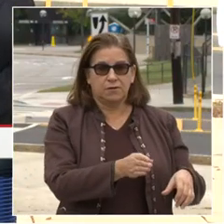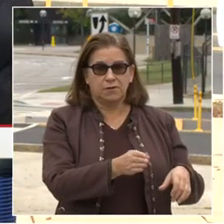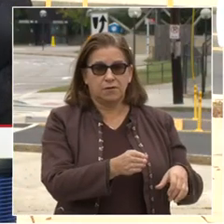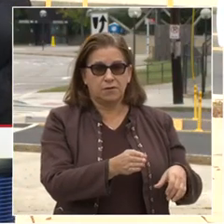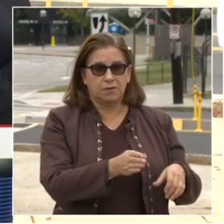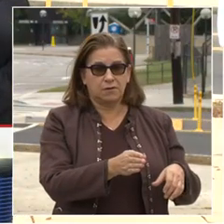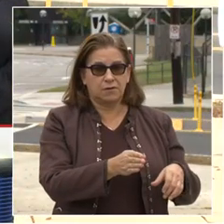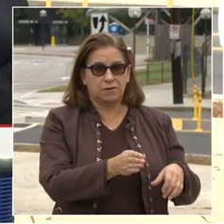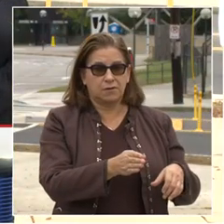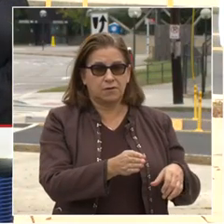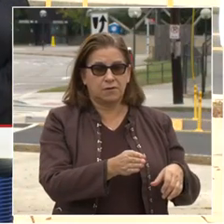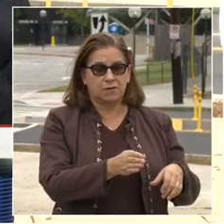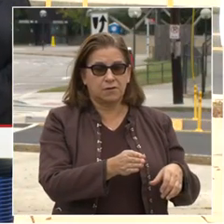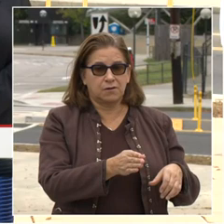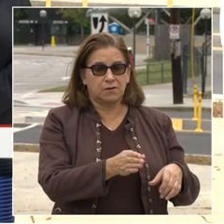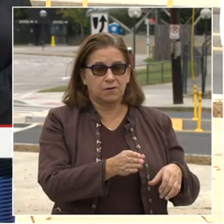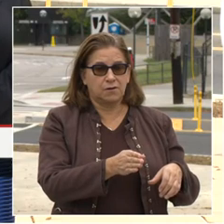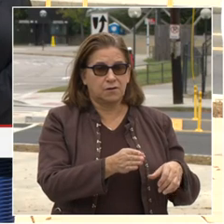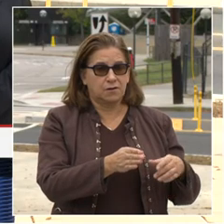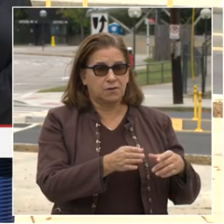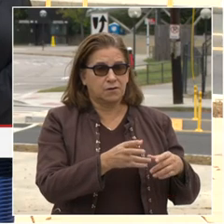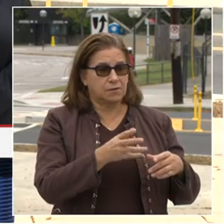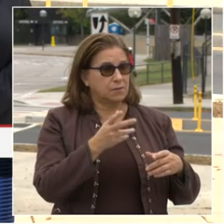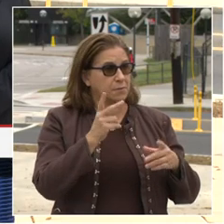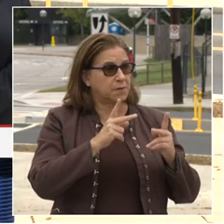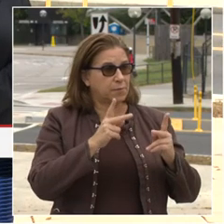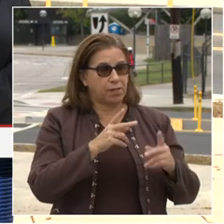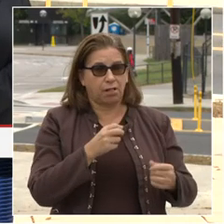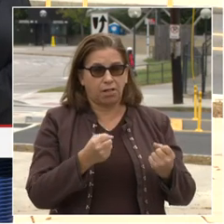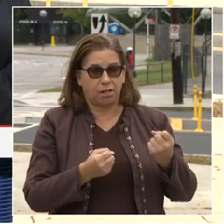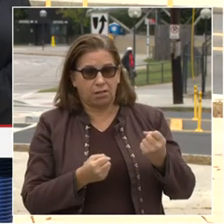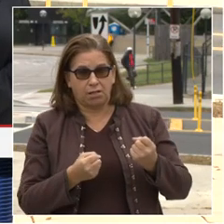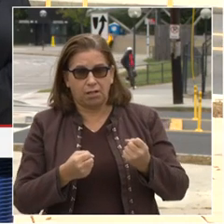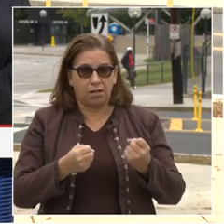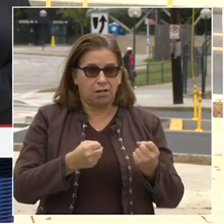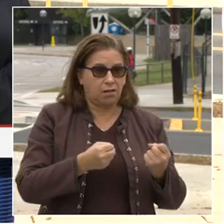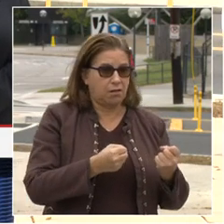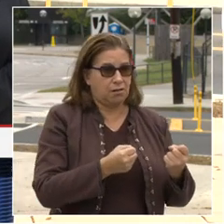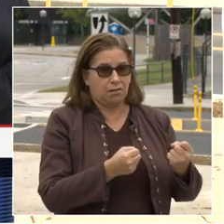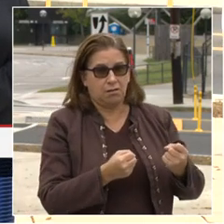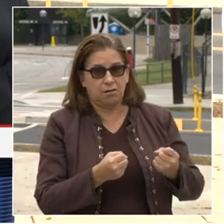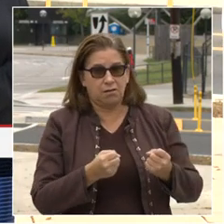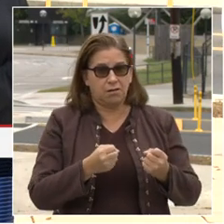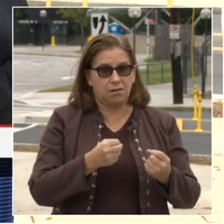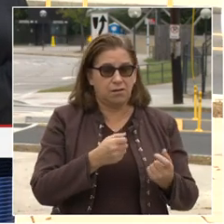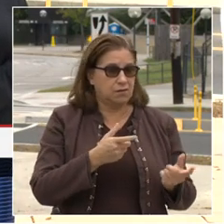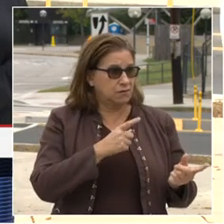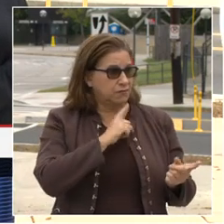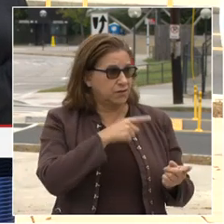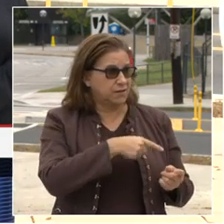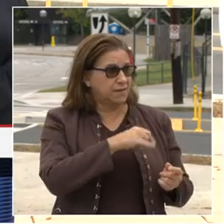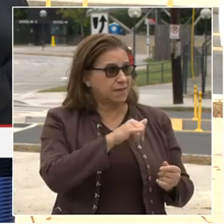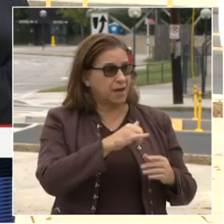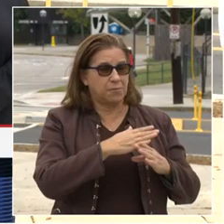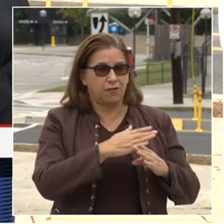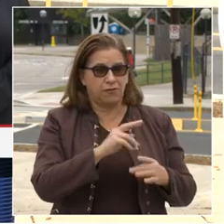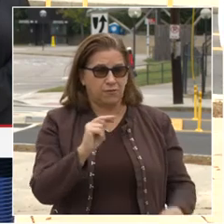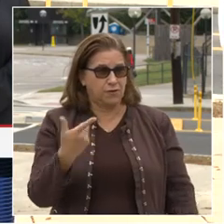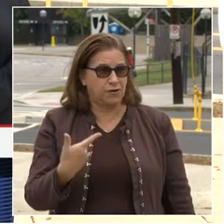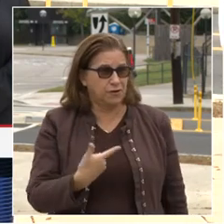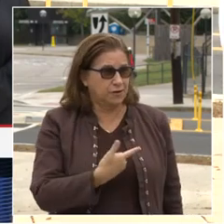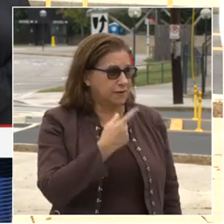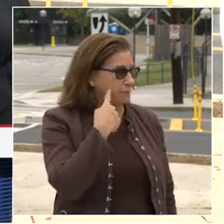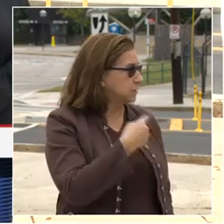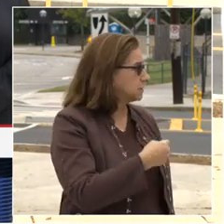crash into the neighboring buildings because they didn't do as good a job as they seem to have done with these markers and things